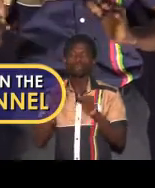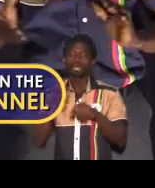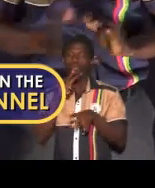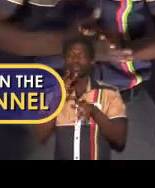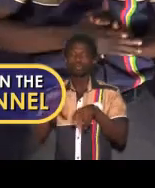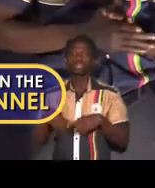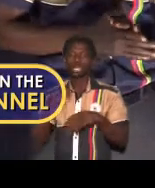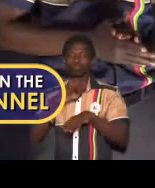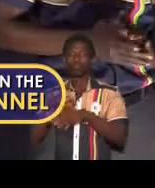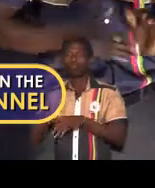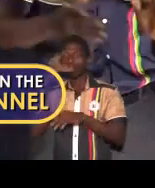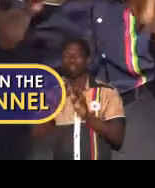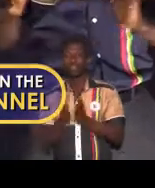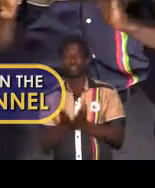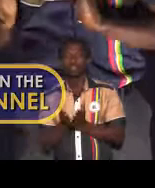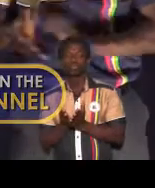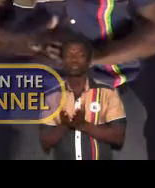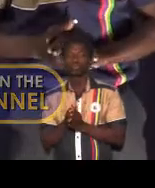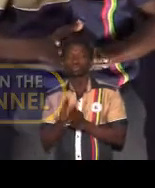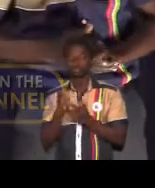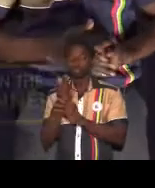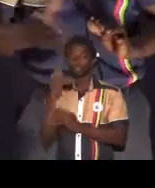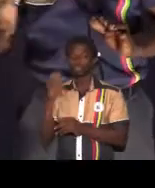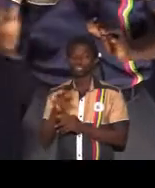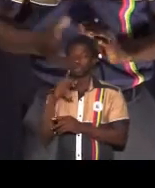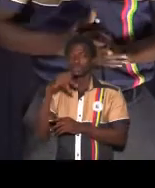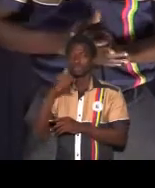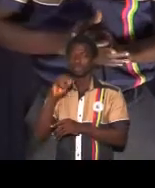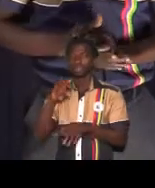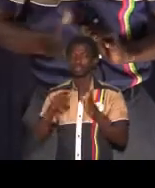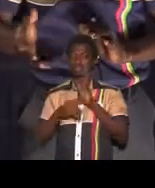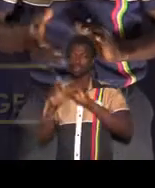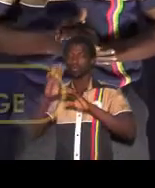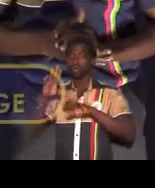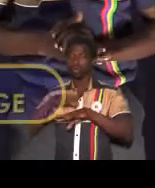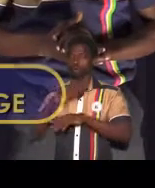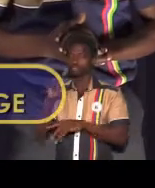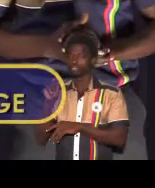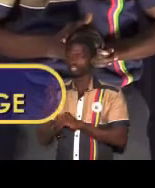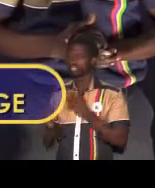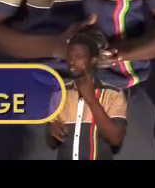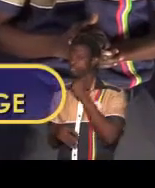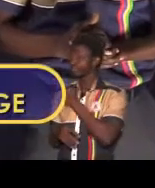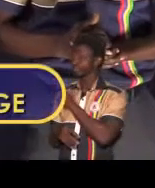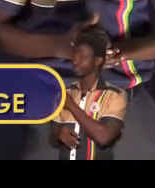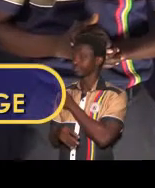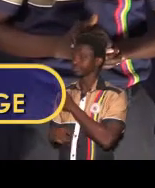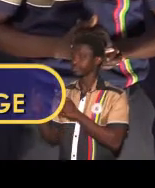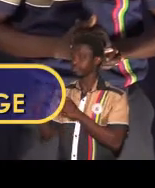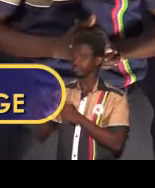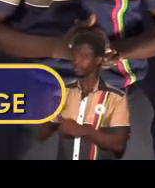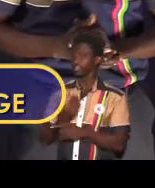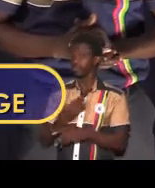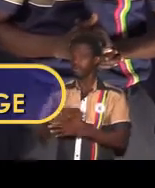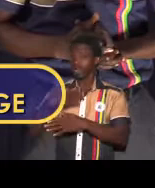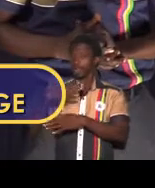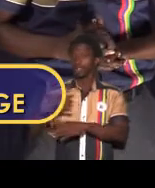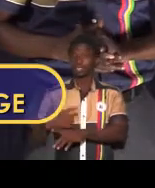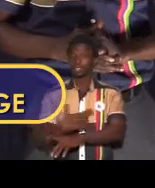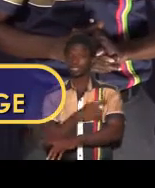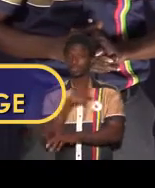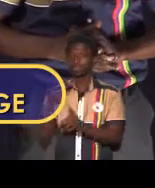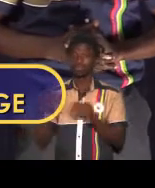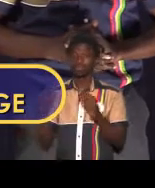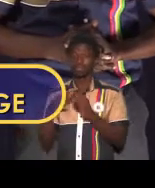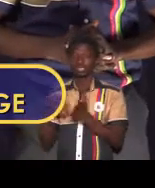Home could be watched live on Facebook through the page showing on the screen. Till our next